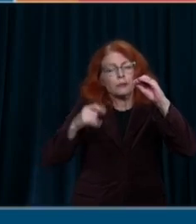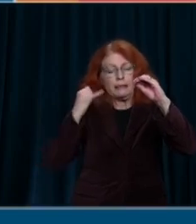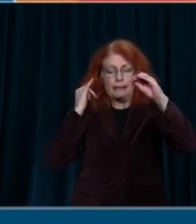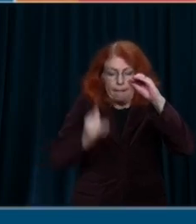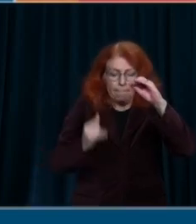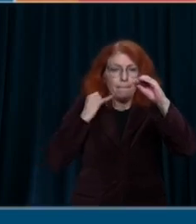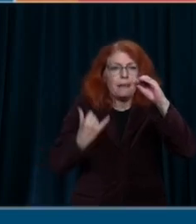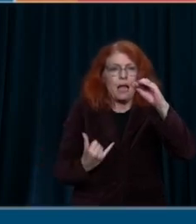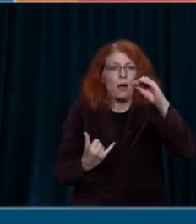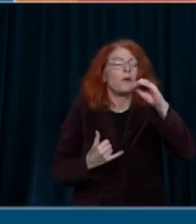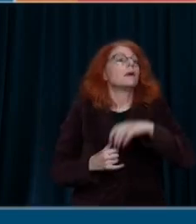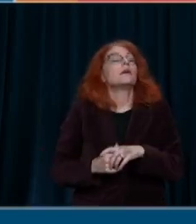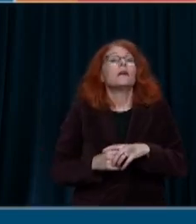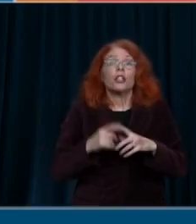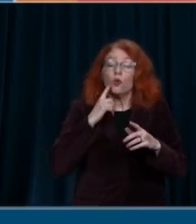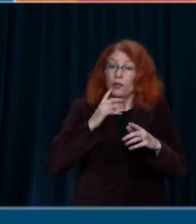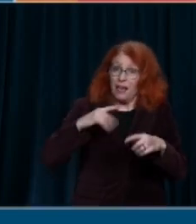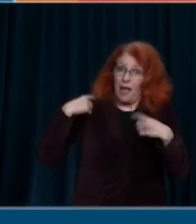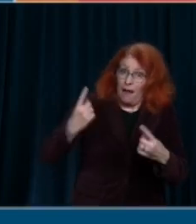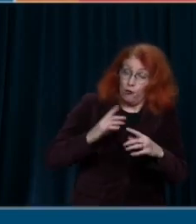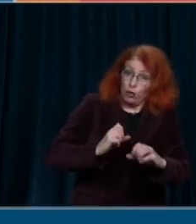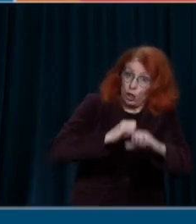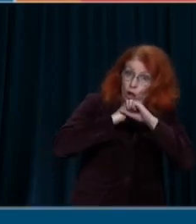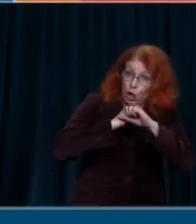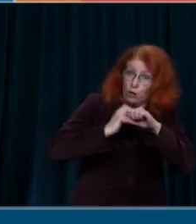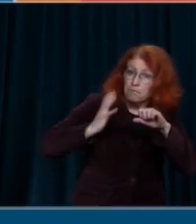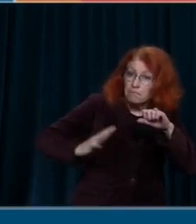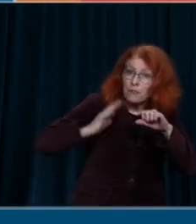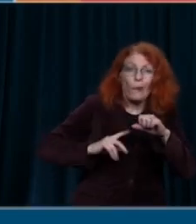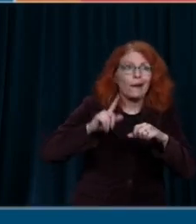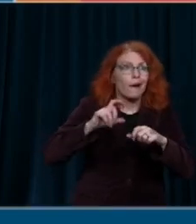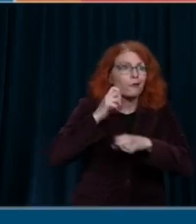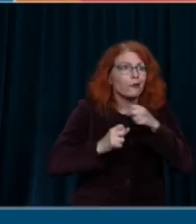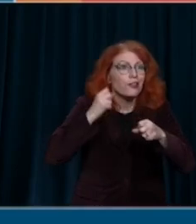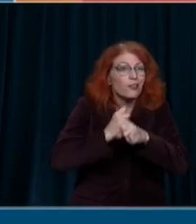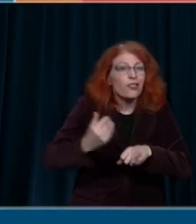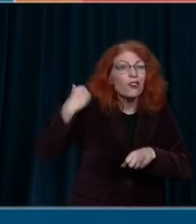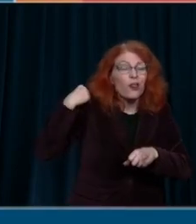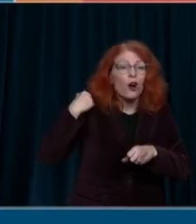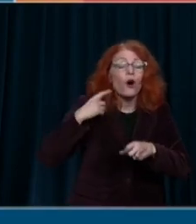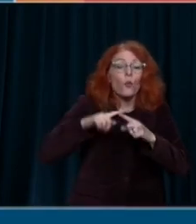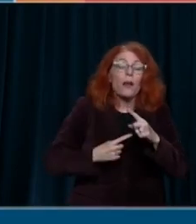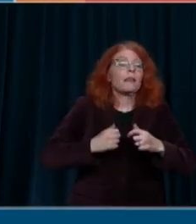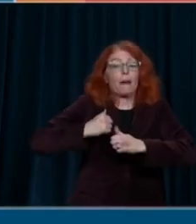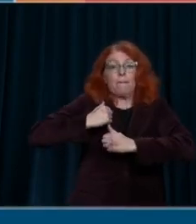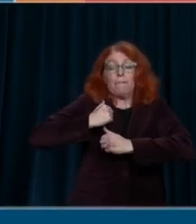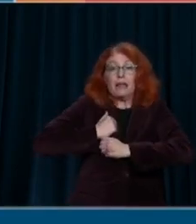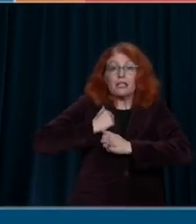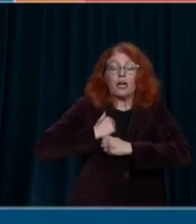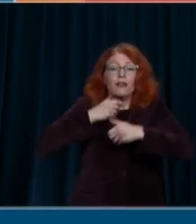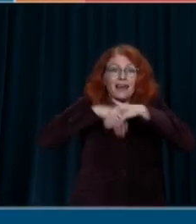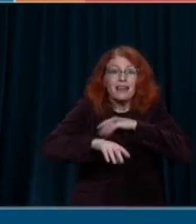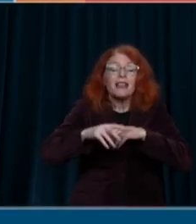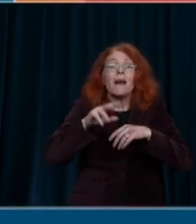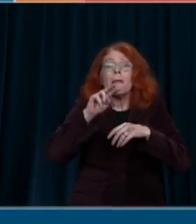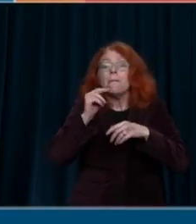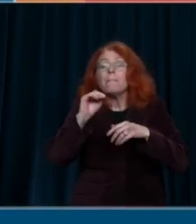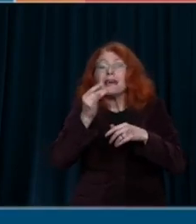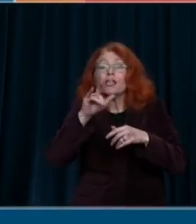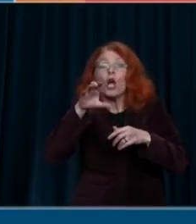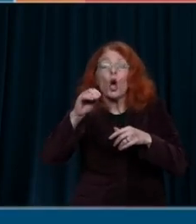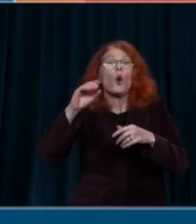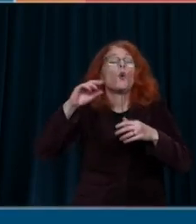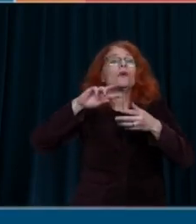ever secure. Well, I think it was secure, like 100 years ago, when our military went up to Mexico City because Mexico was giving us a